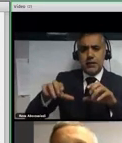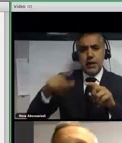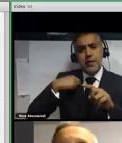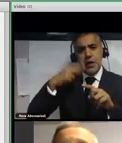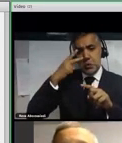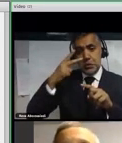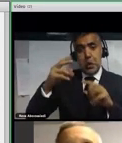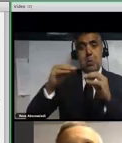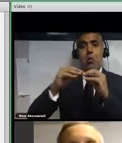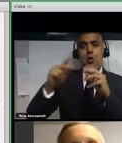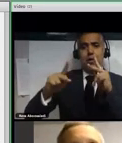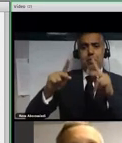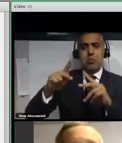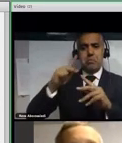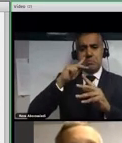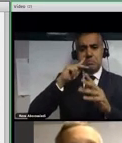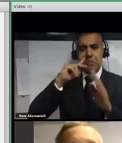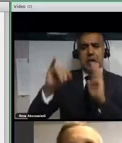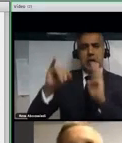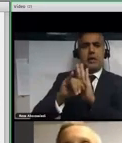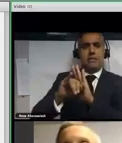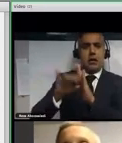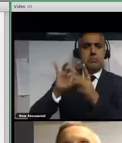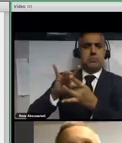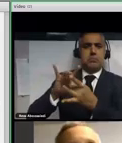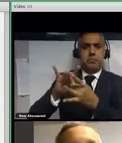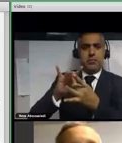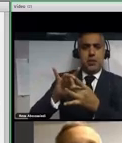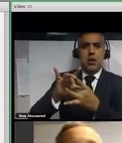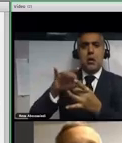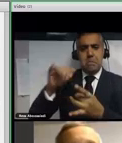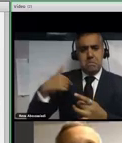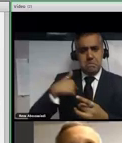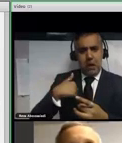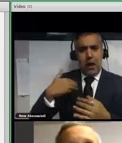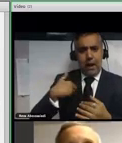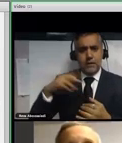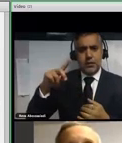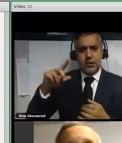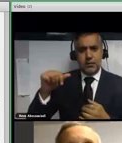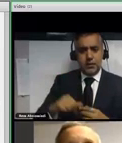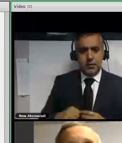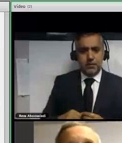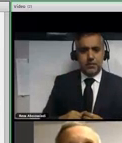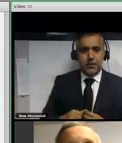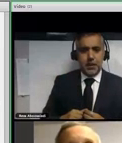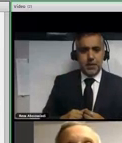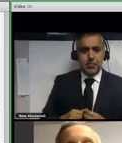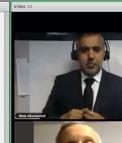more people identified as having a disability.